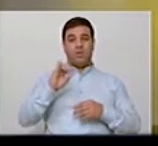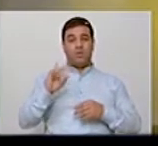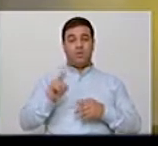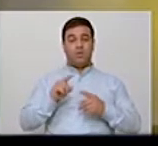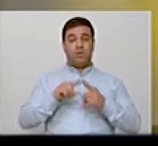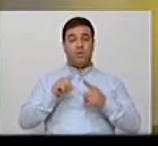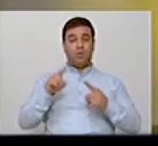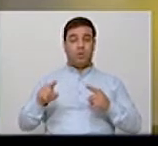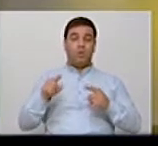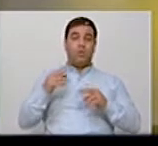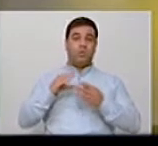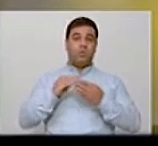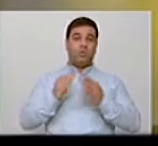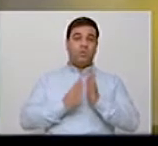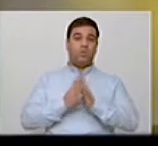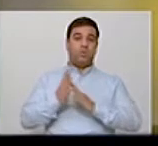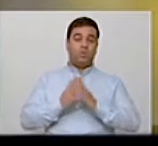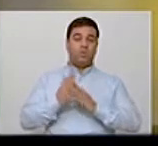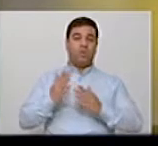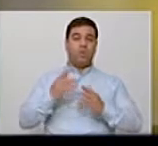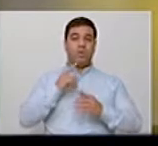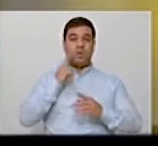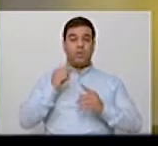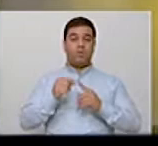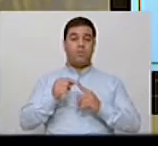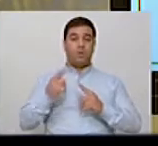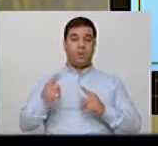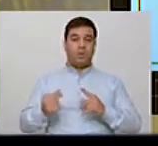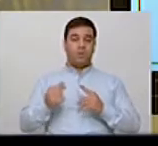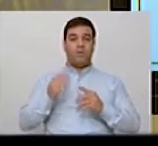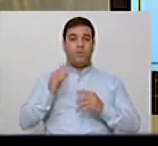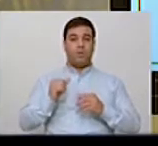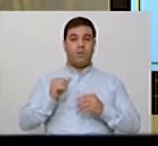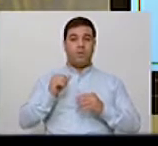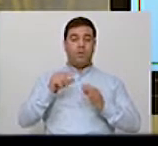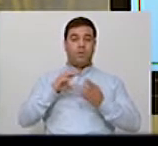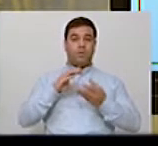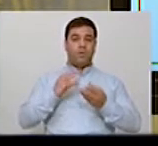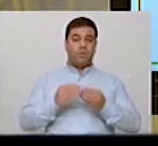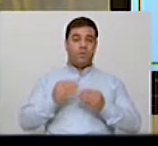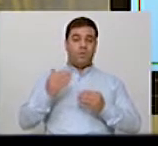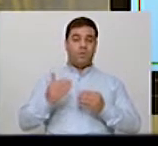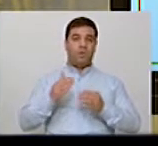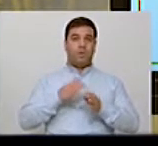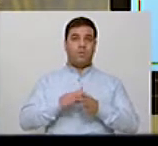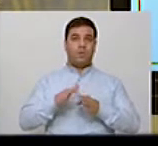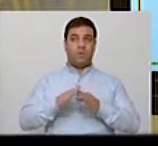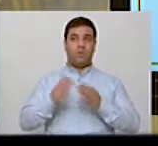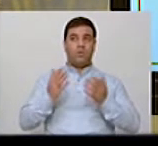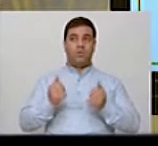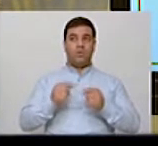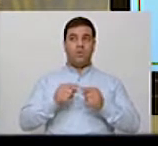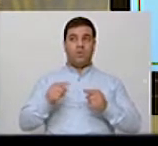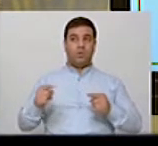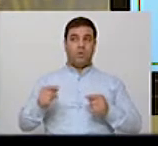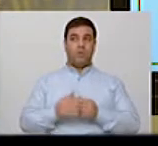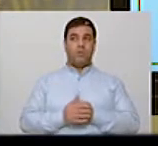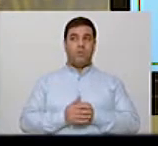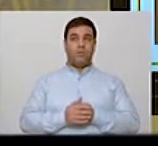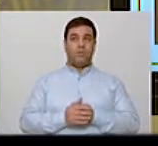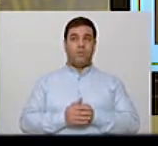jarayoni o'simliklarning yashil barglarida va yosh novdalarida amalga oshadigan jarayondir.